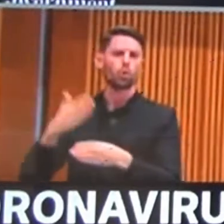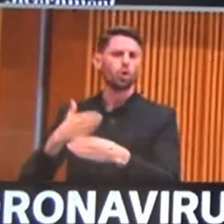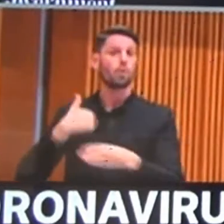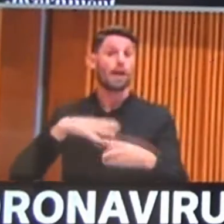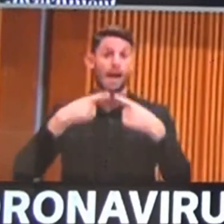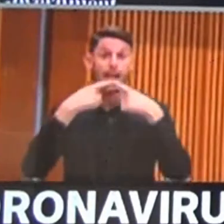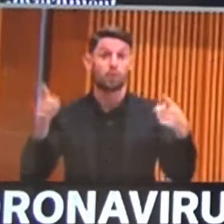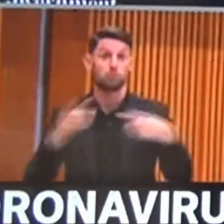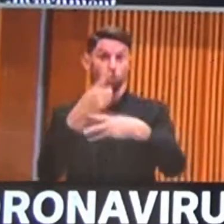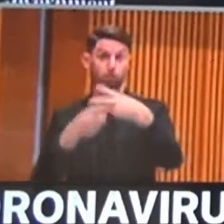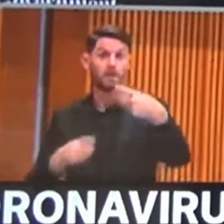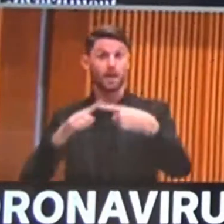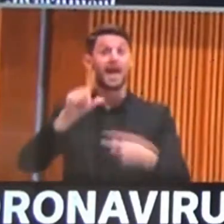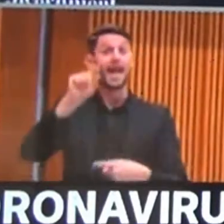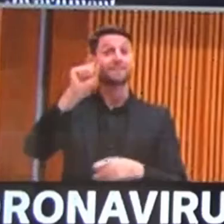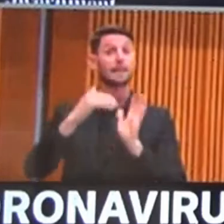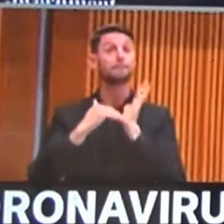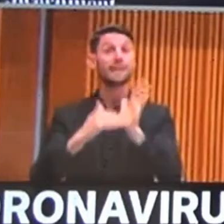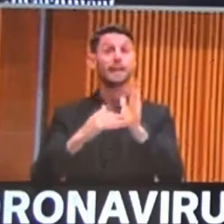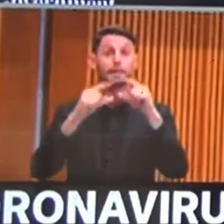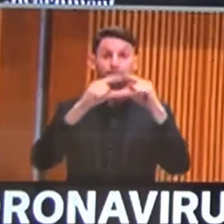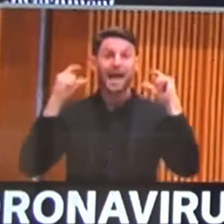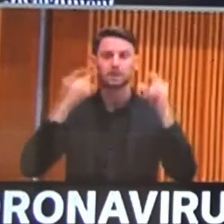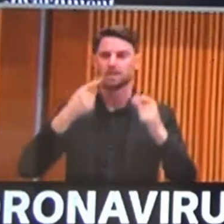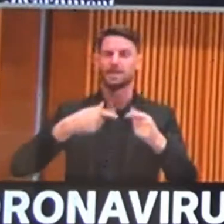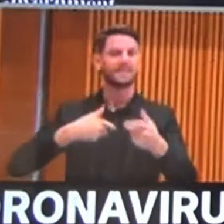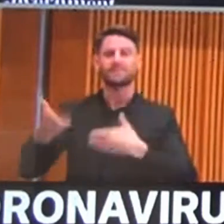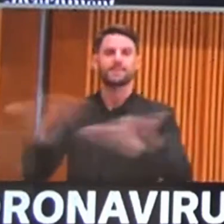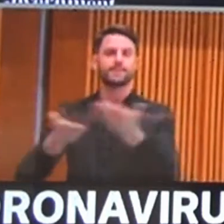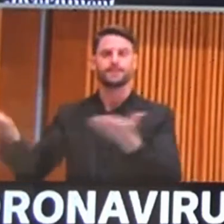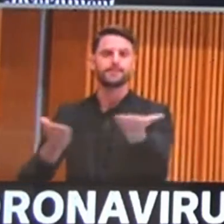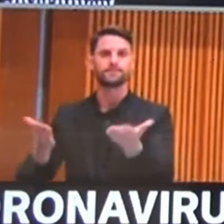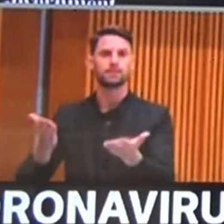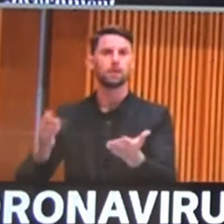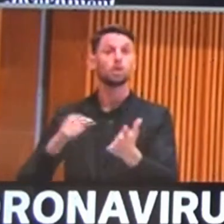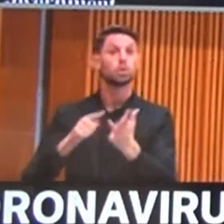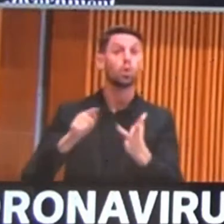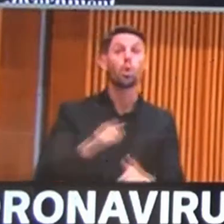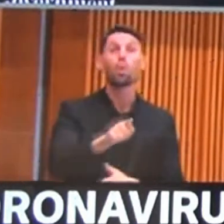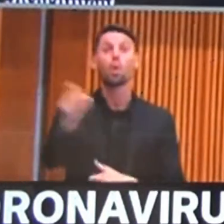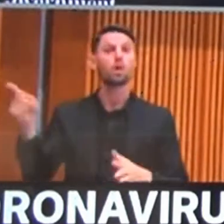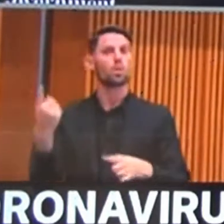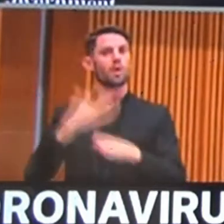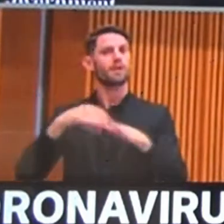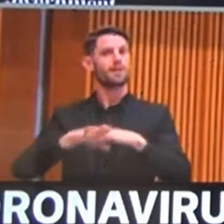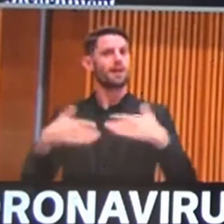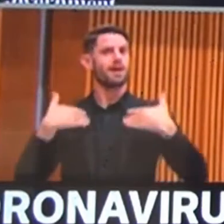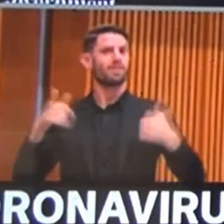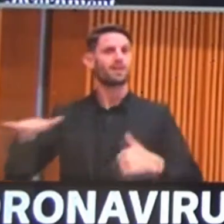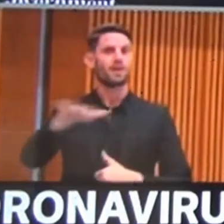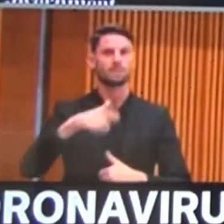will allocate 11 million masks beginning immediately to our health workers across the